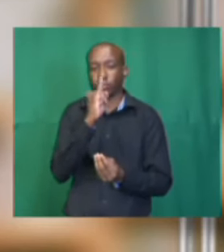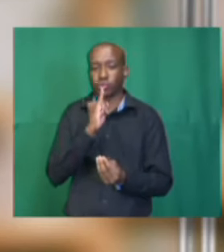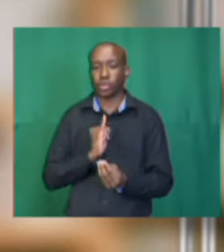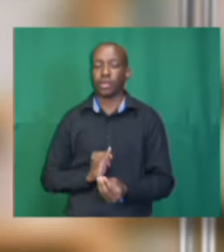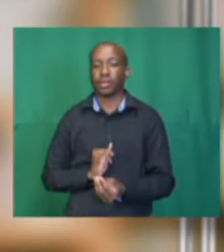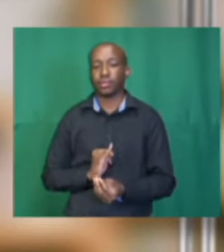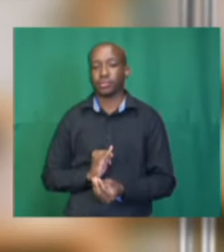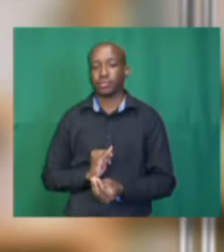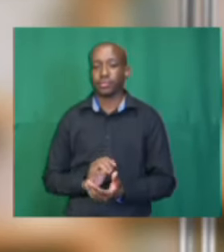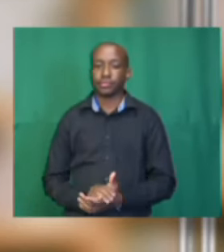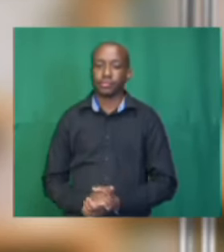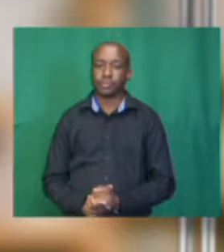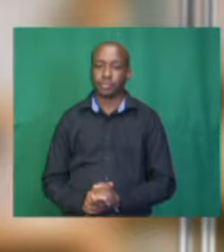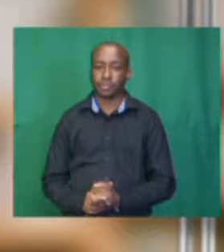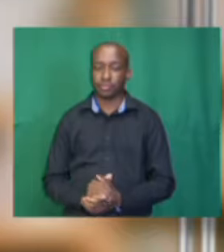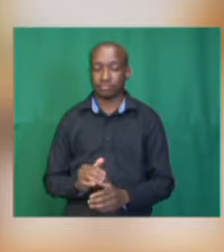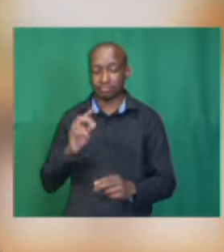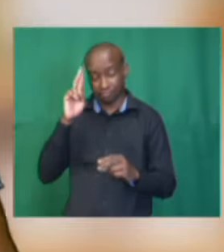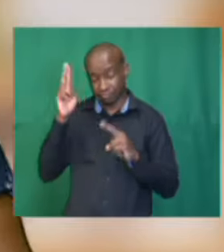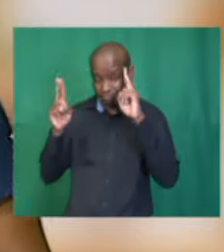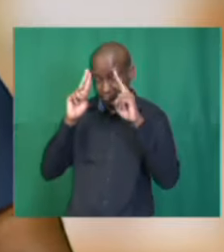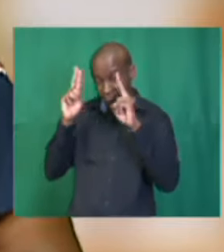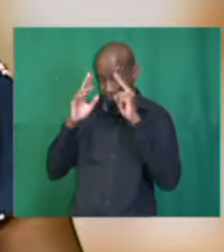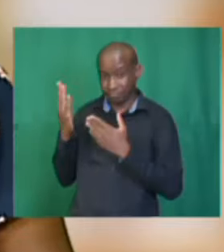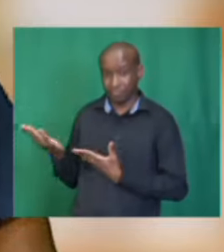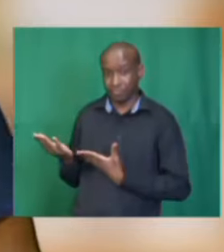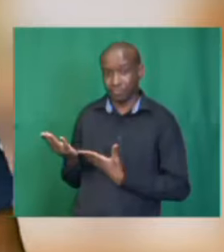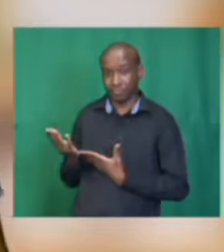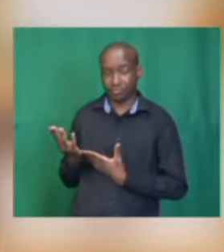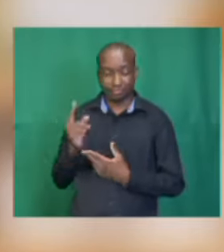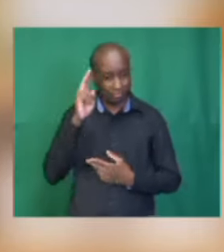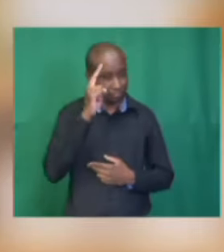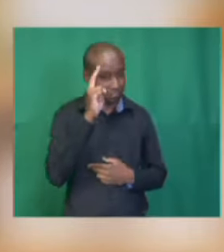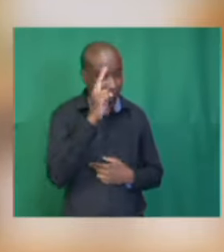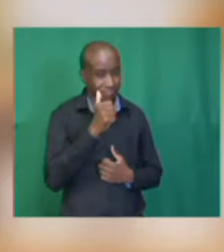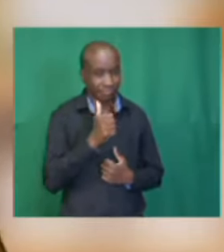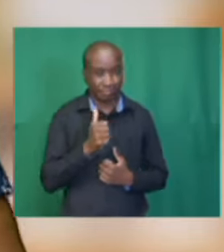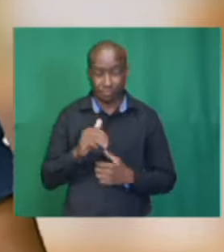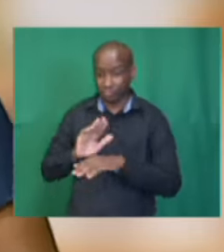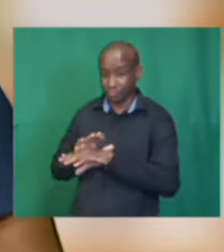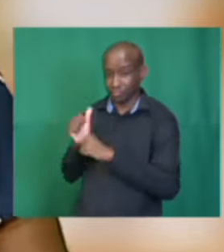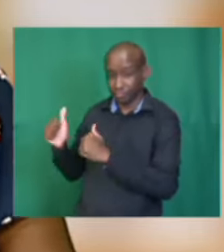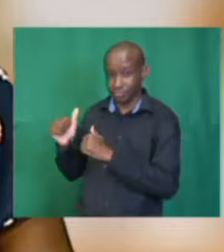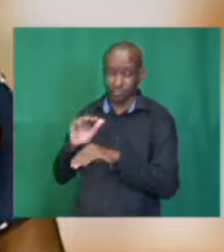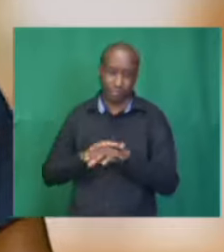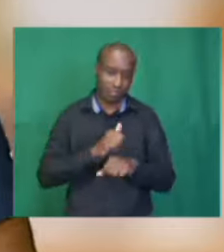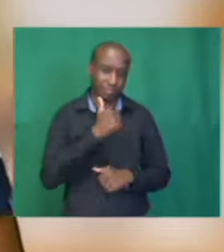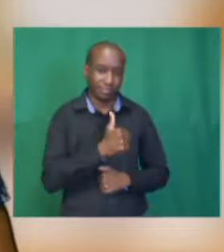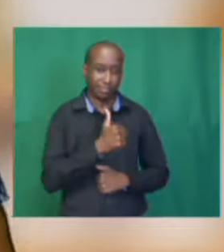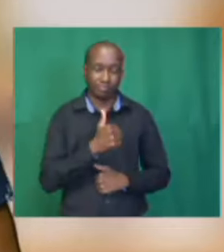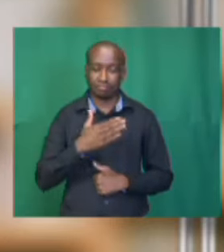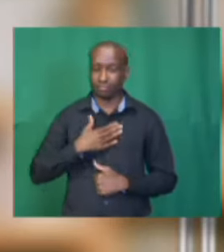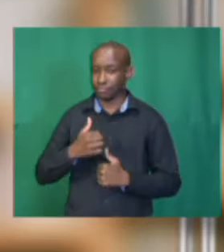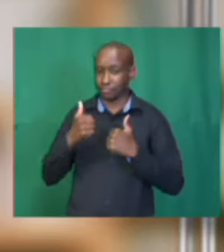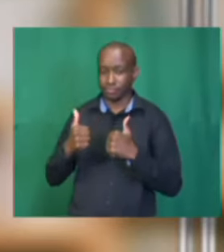Mota. Good afternoon, ma'am. Good afternoon, Lerato. How are you? I'm good, Lerato. How are you? I'm all